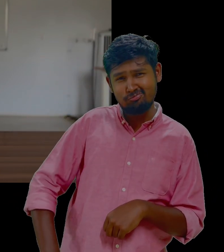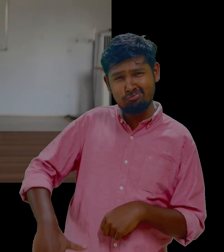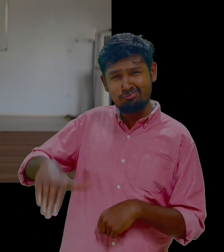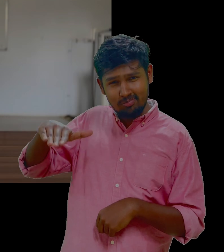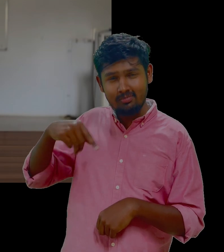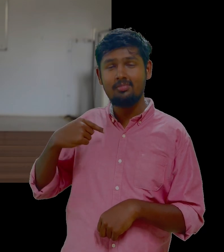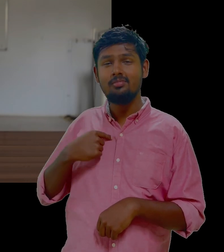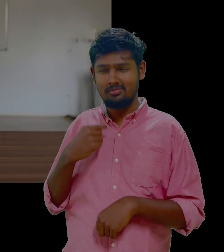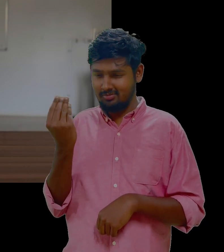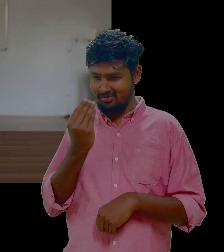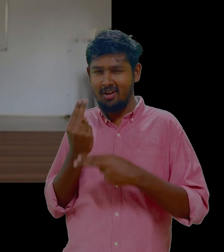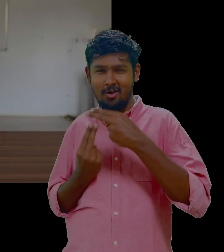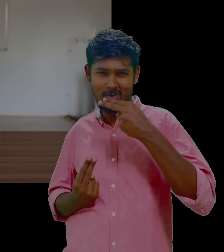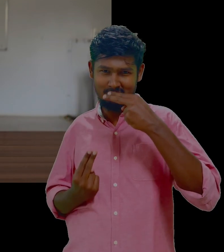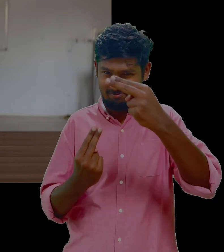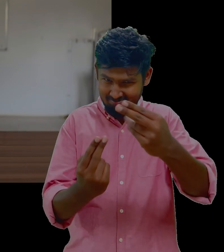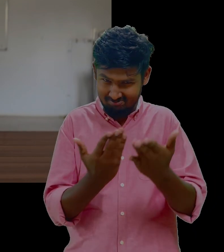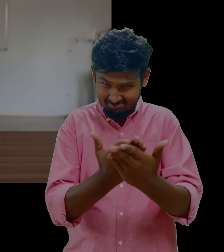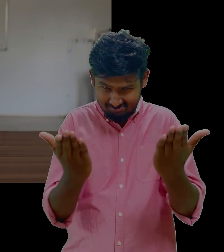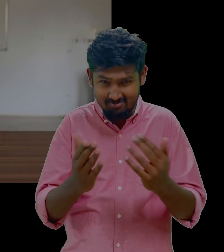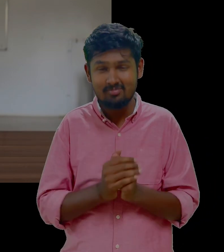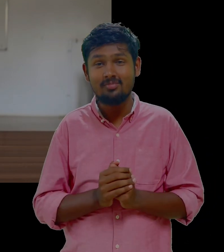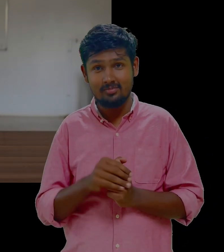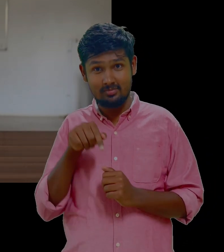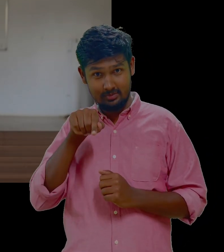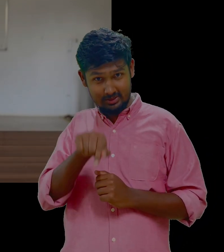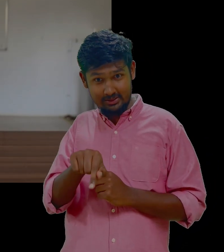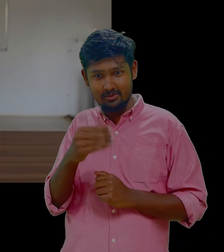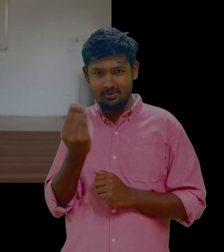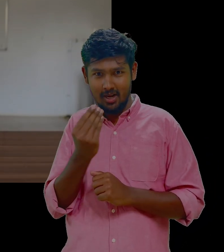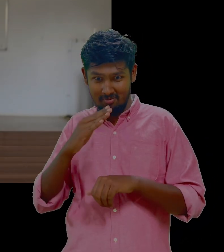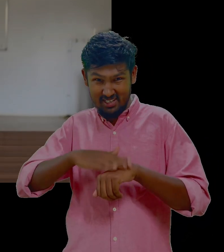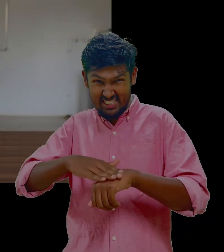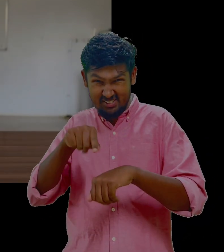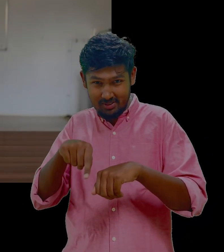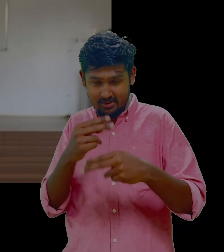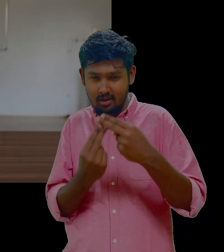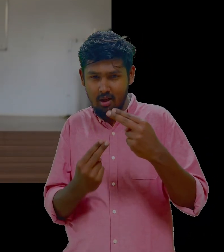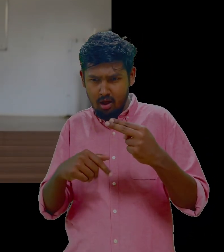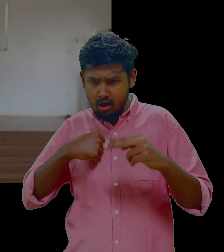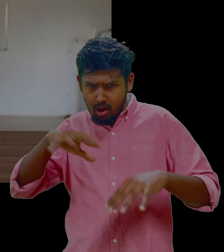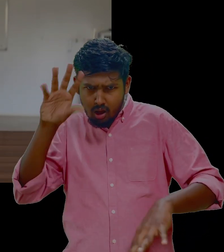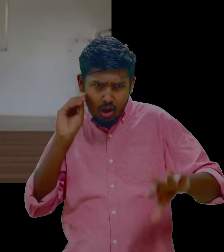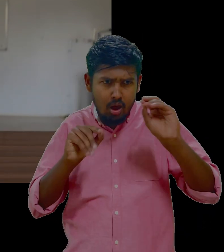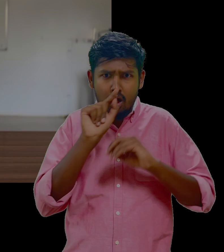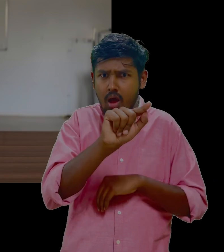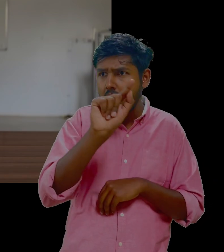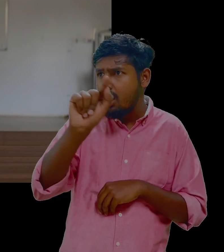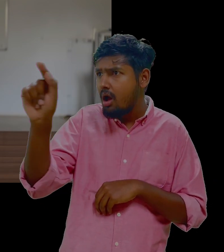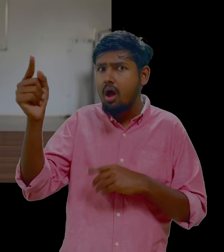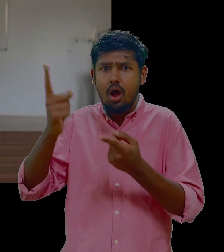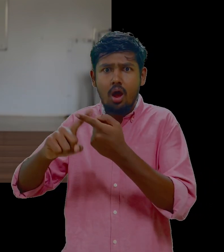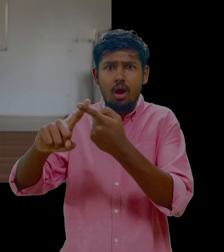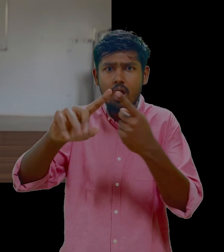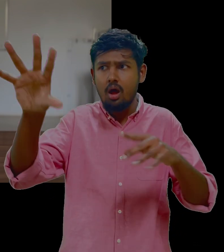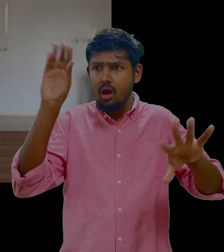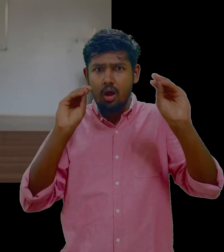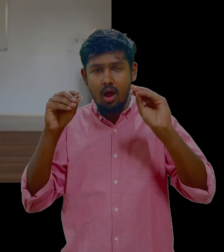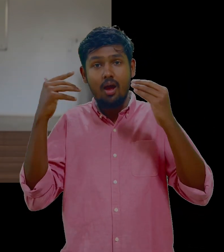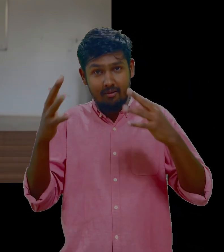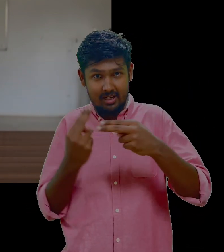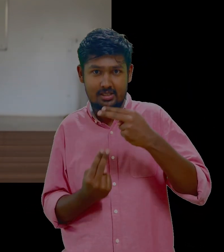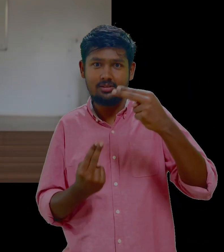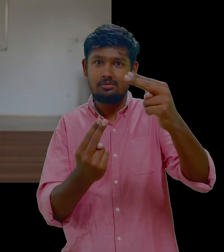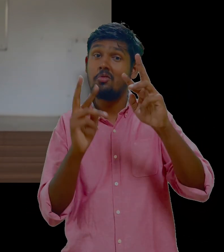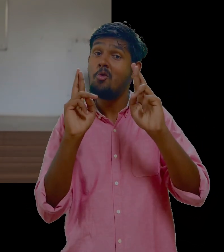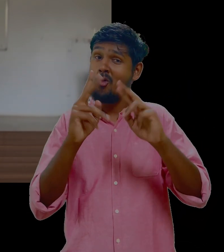anecdotes from my own journey and talk about what I have learned from those two specific instances and see how